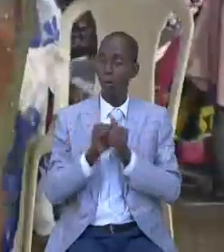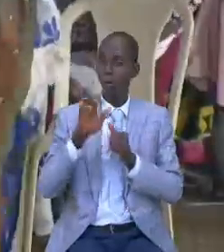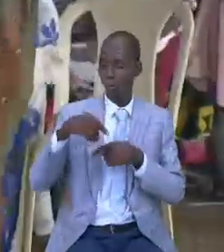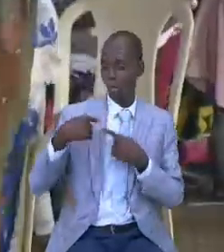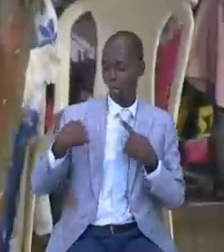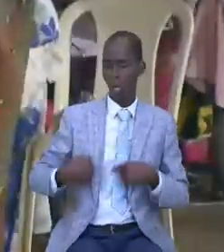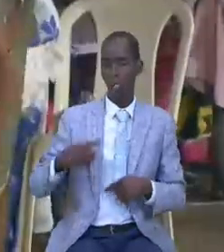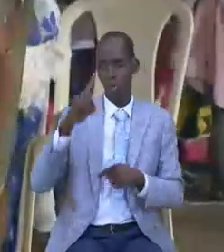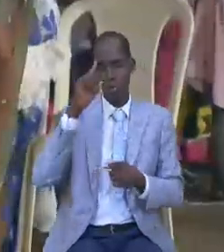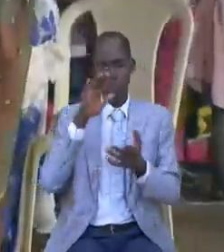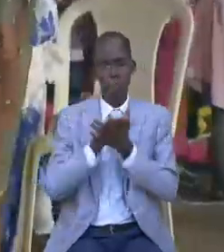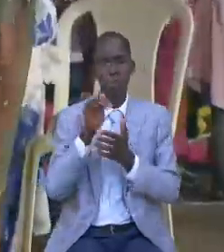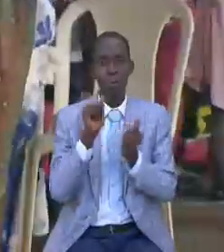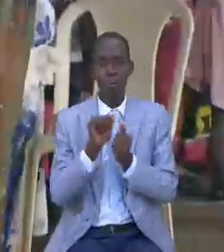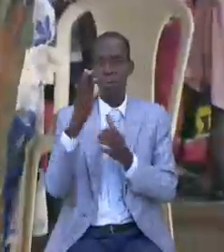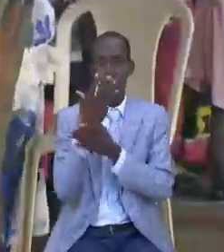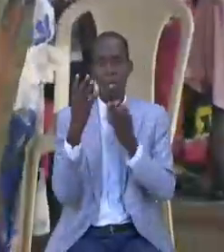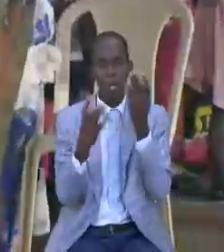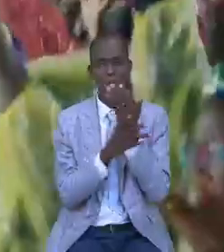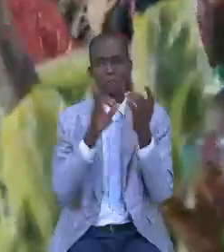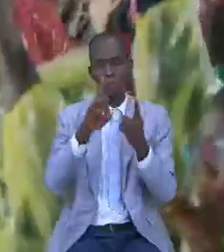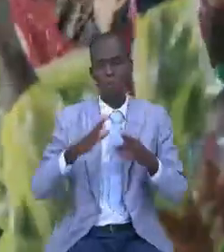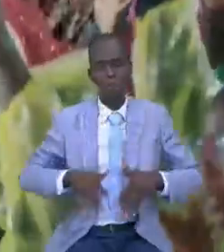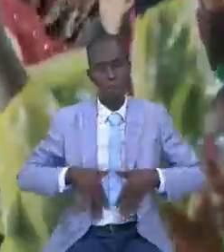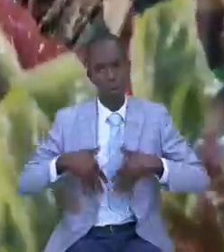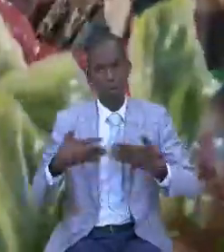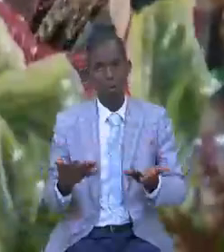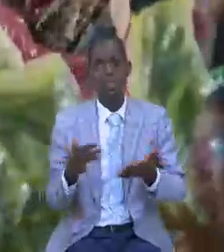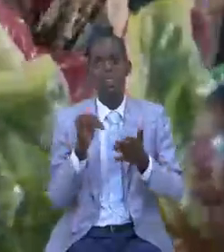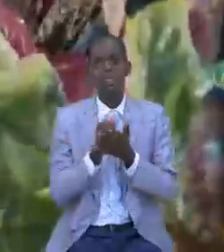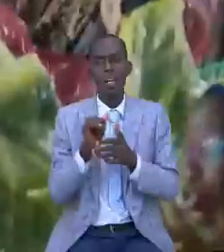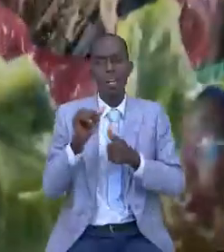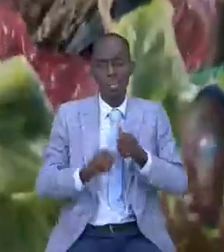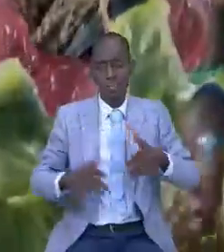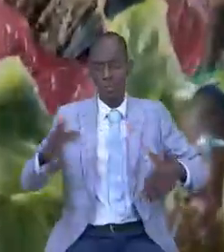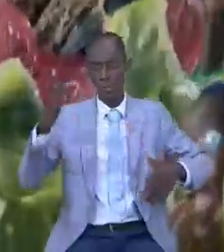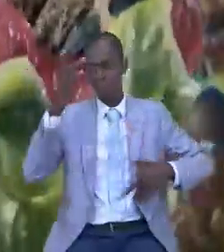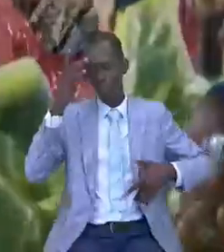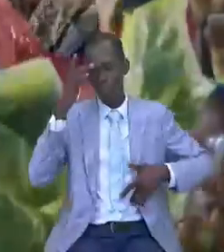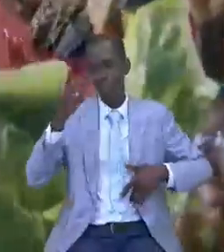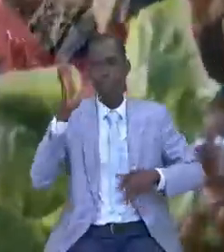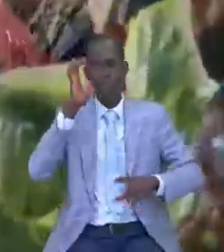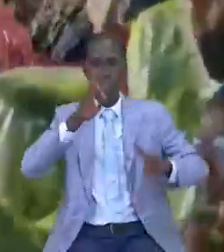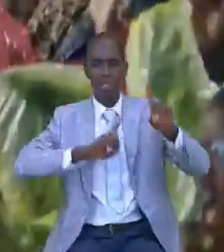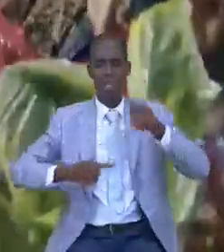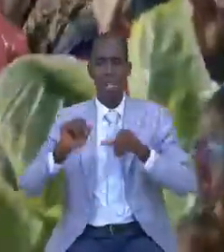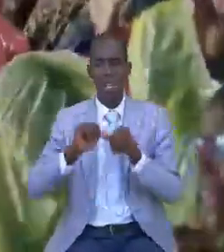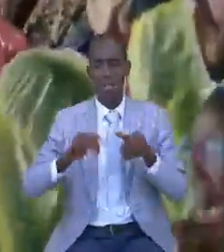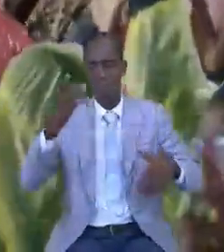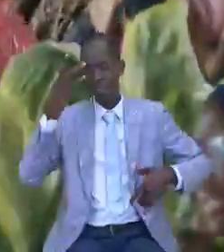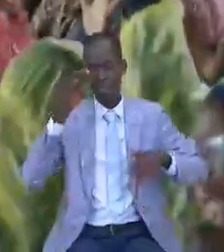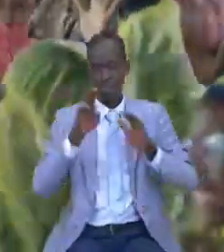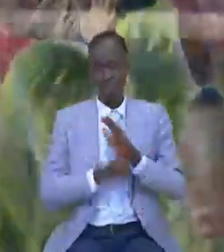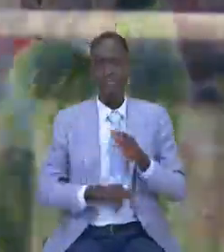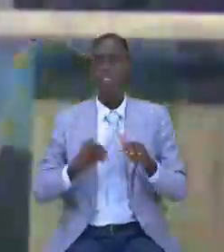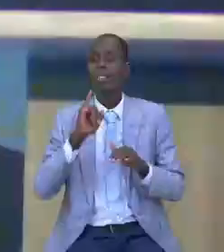believe. With the mouth, you make your confession that every sickness, every infirmity is now under